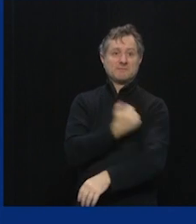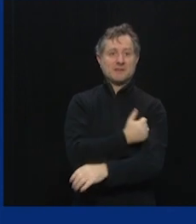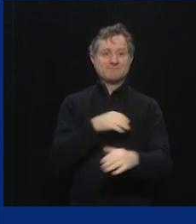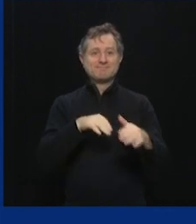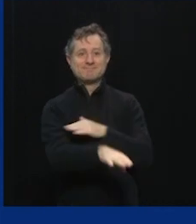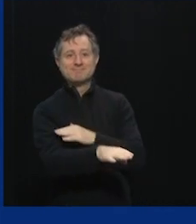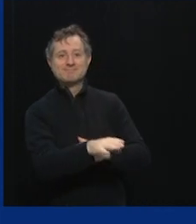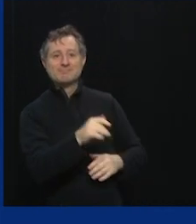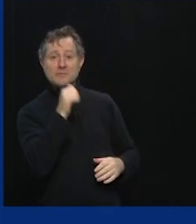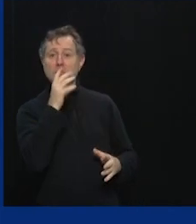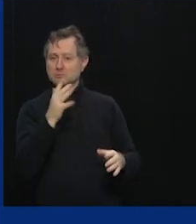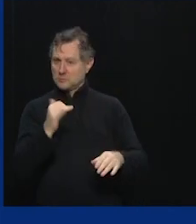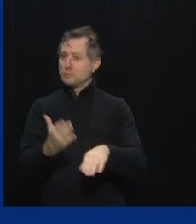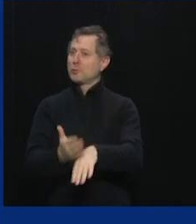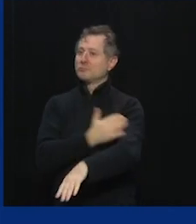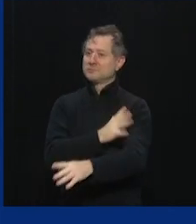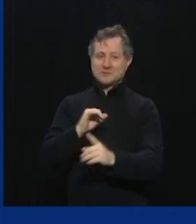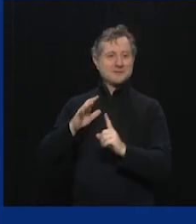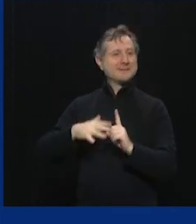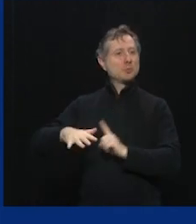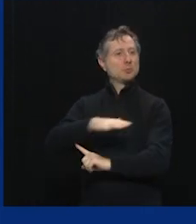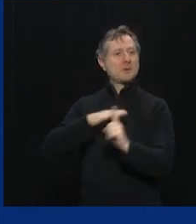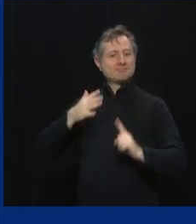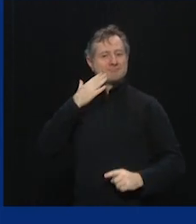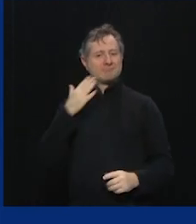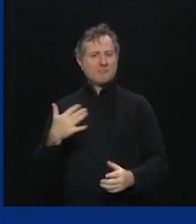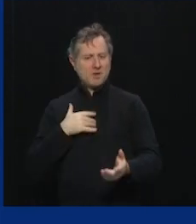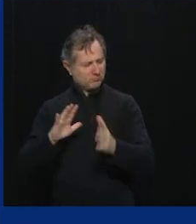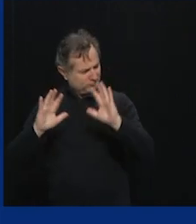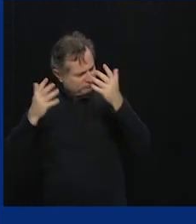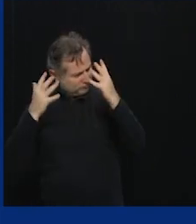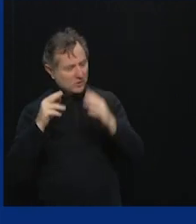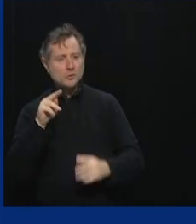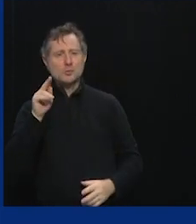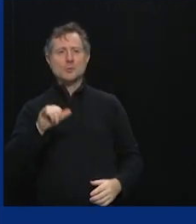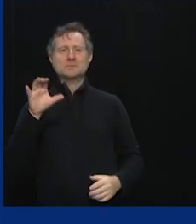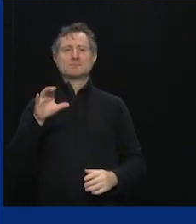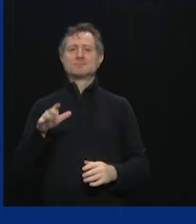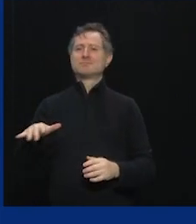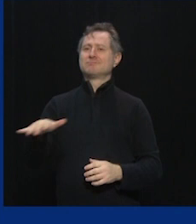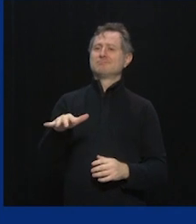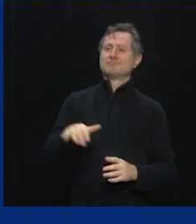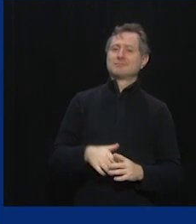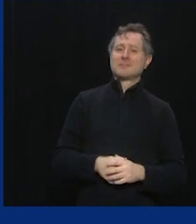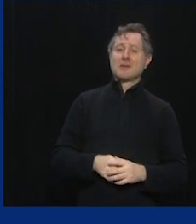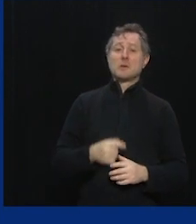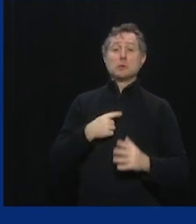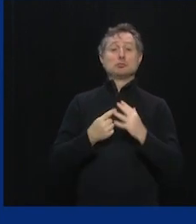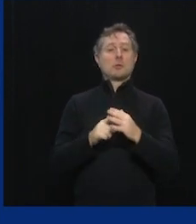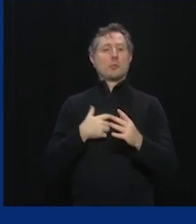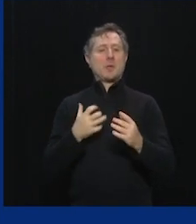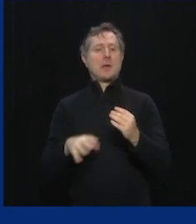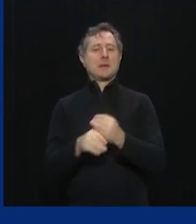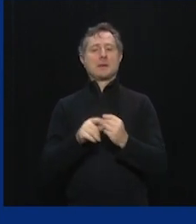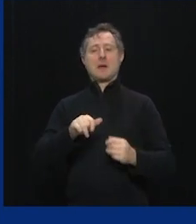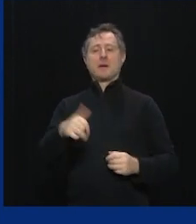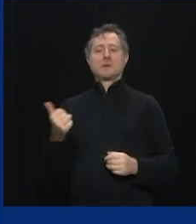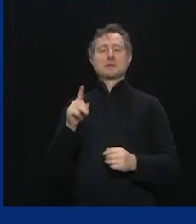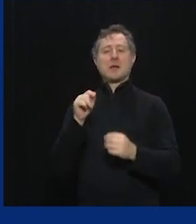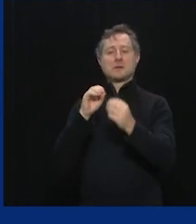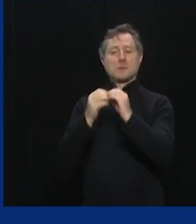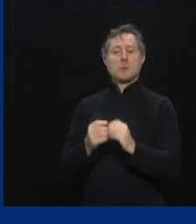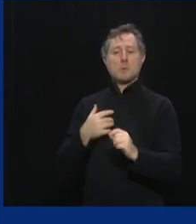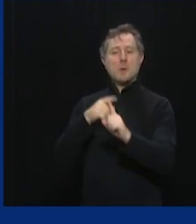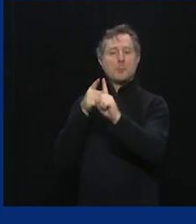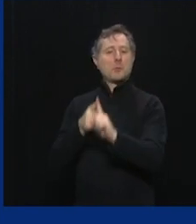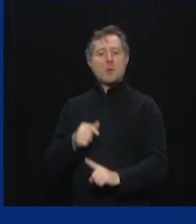difference. Well done there. We also started adding this other data point because it's not just the positivity rate, it's